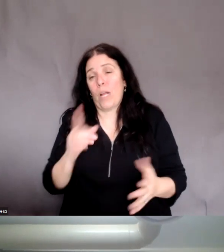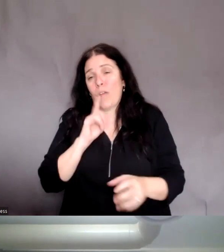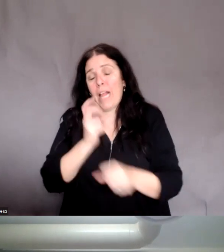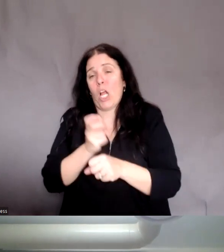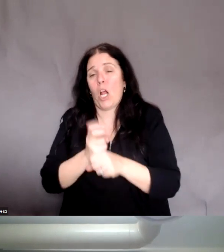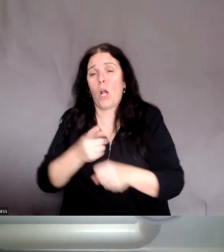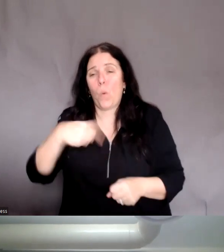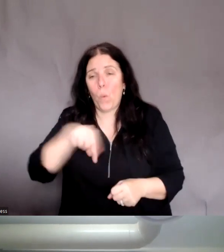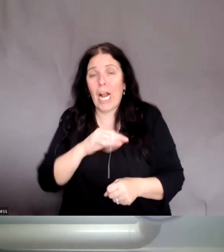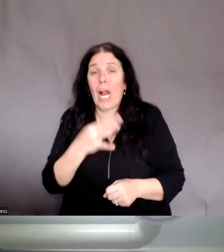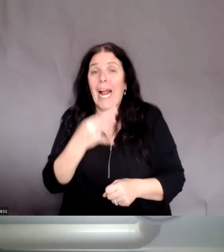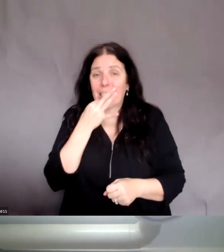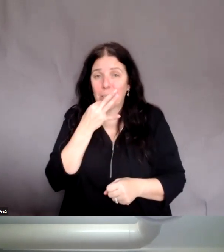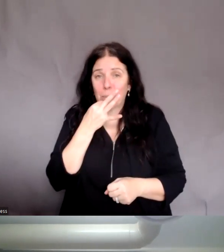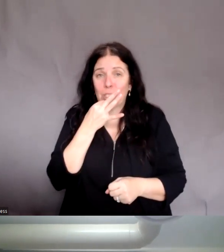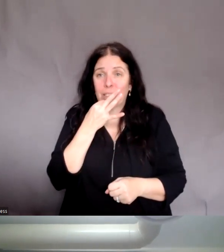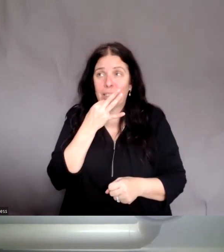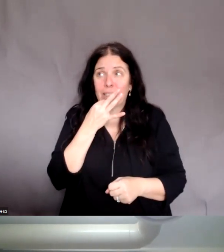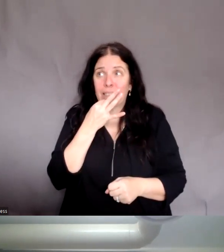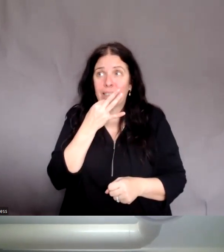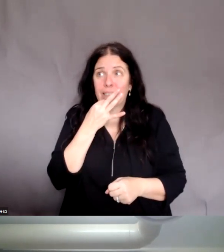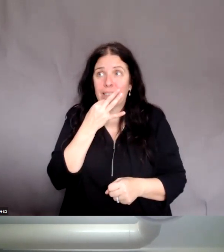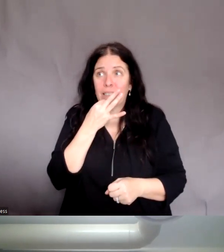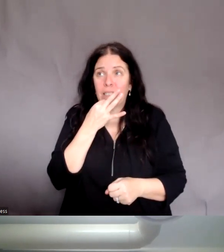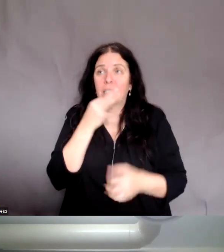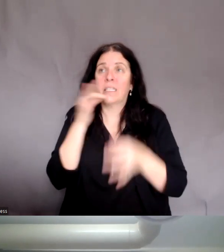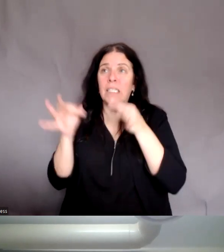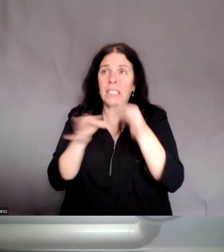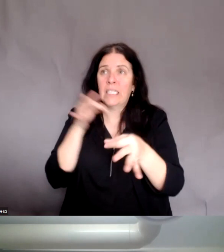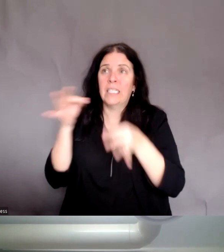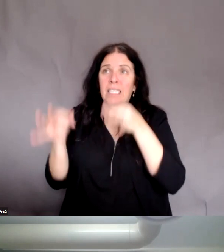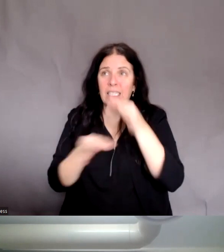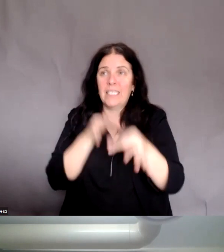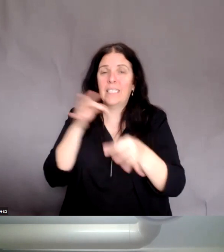we are the experts and we have to explain it back out. And I really believe Christine